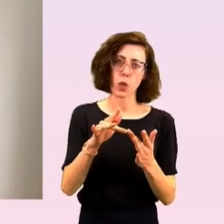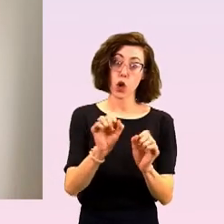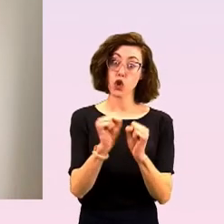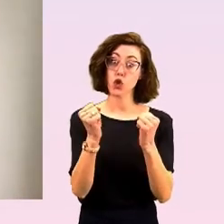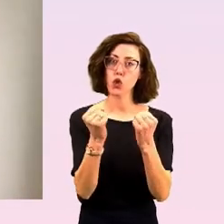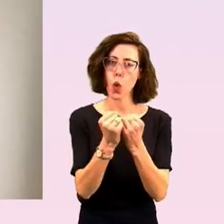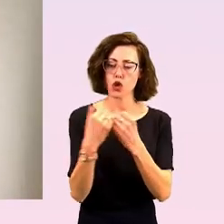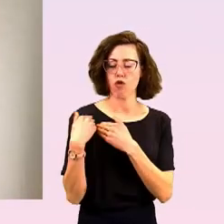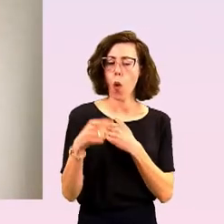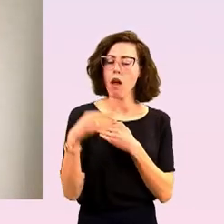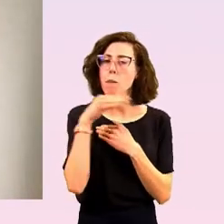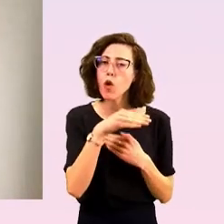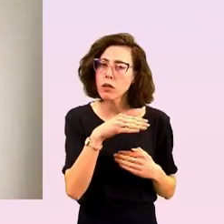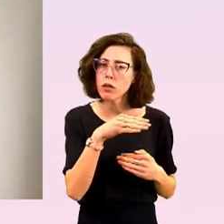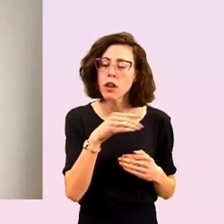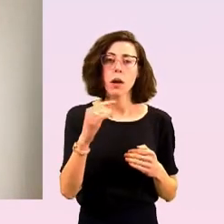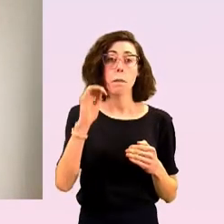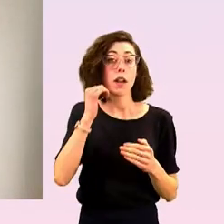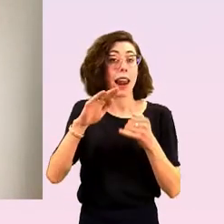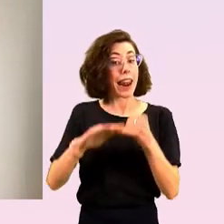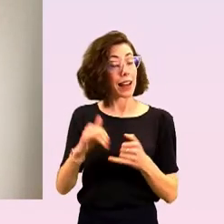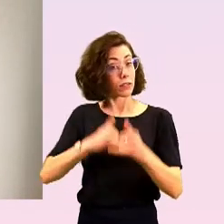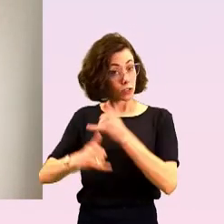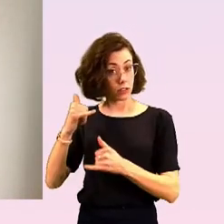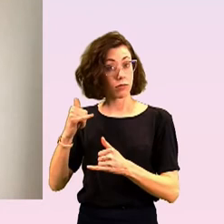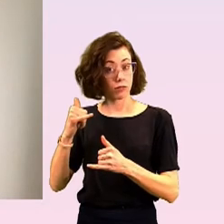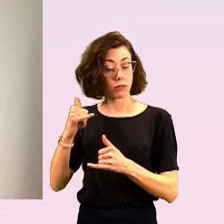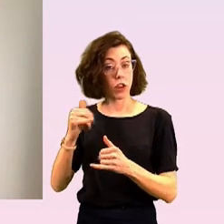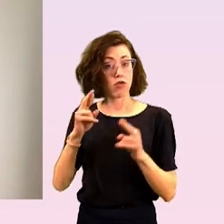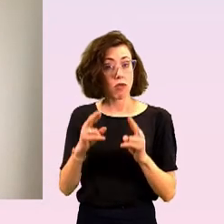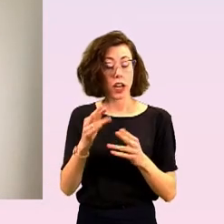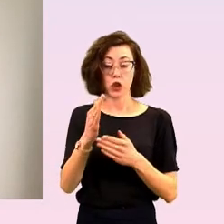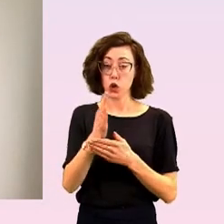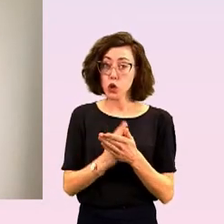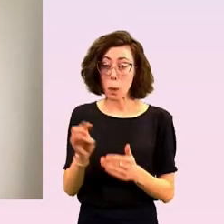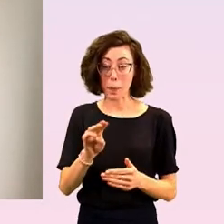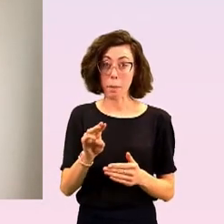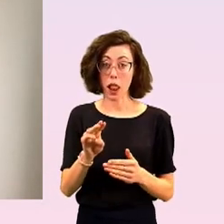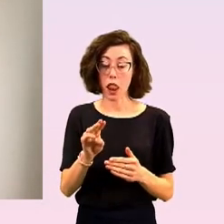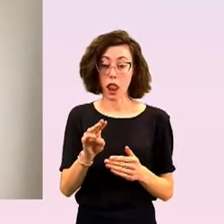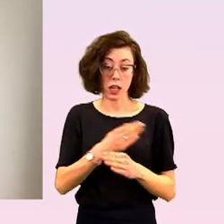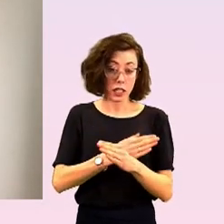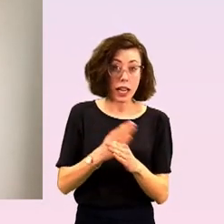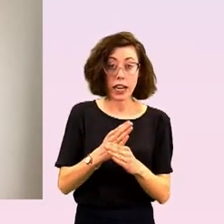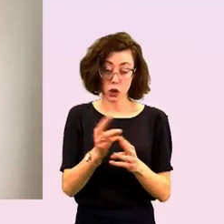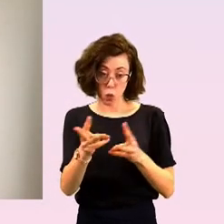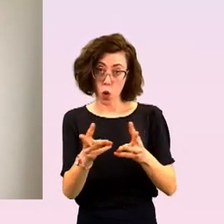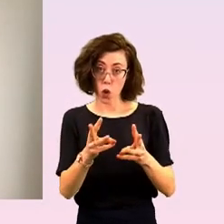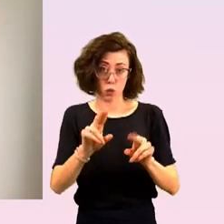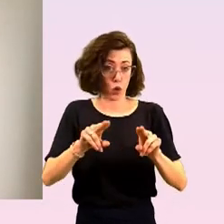year we had a couple of people who joined, you're right, I mean, just started working with the group, but didn't really